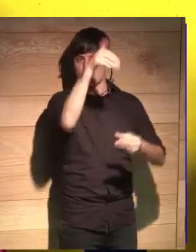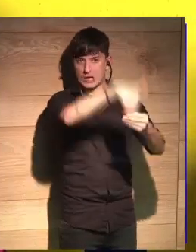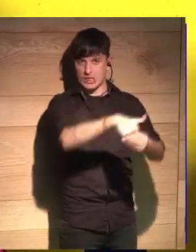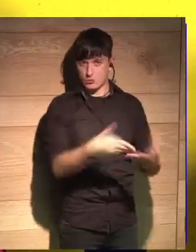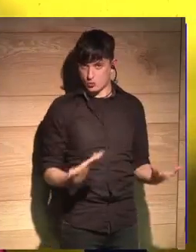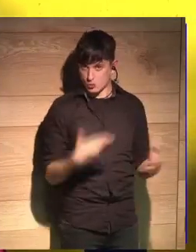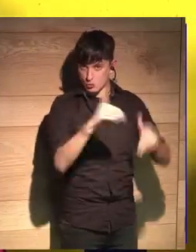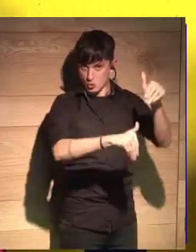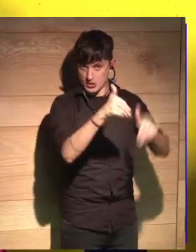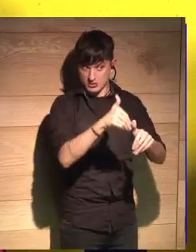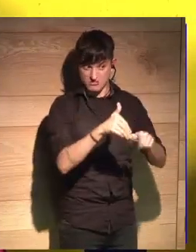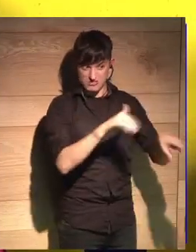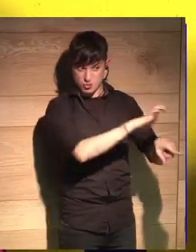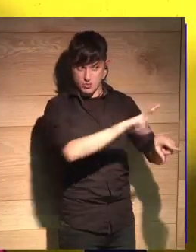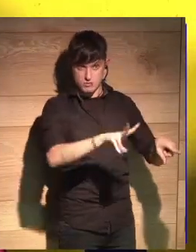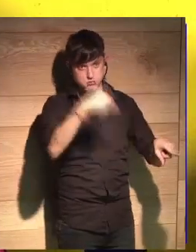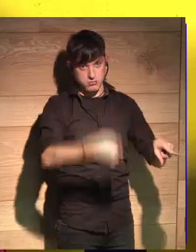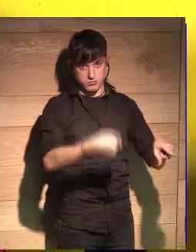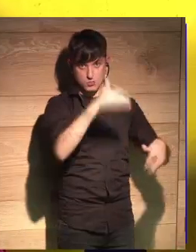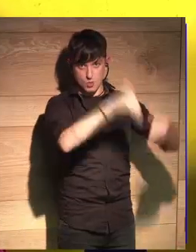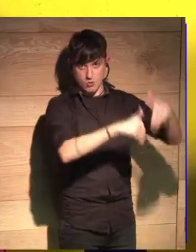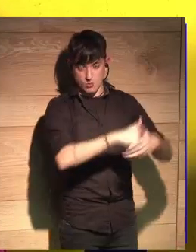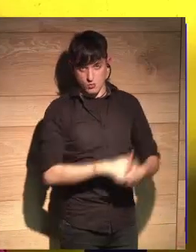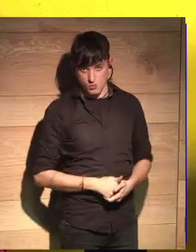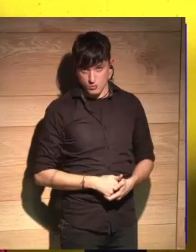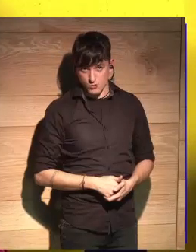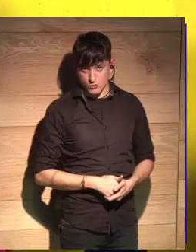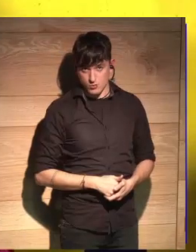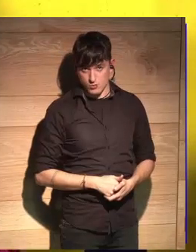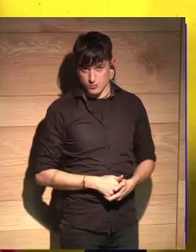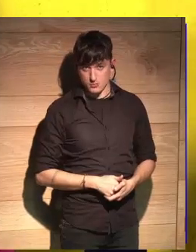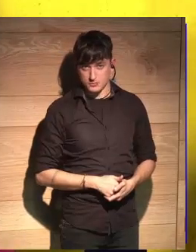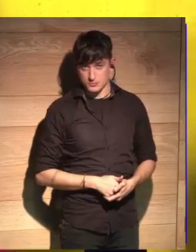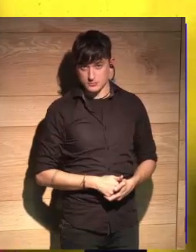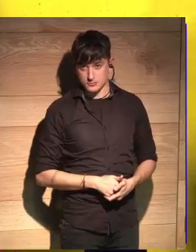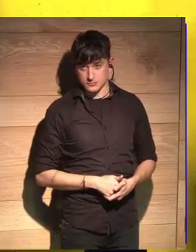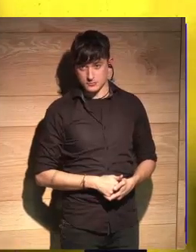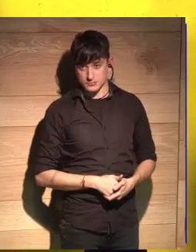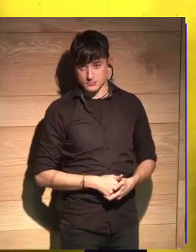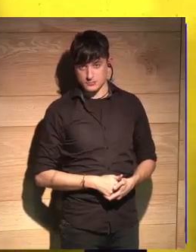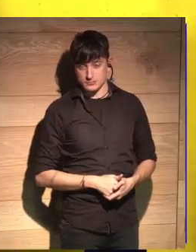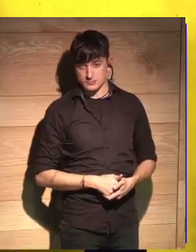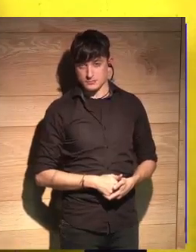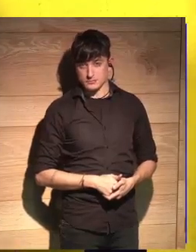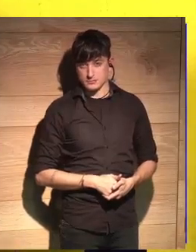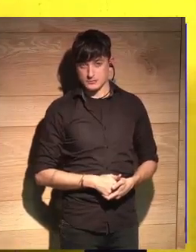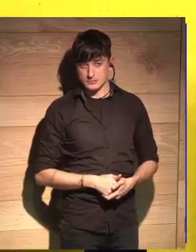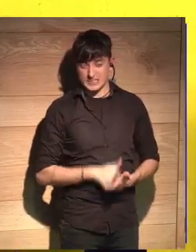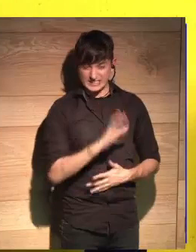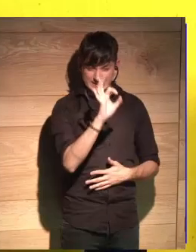States, the highest turnout that the United States ever had in a significant